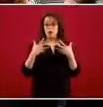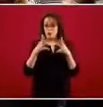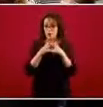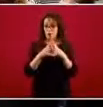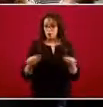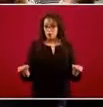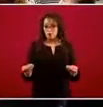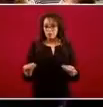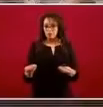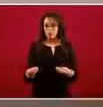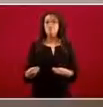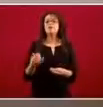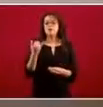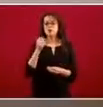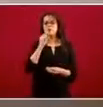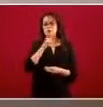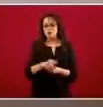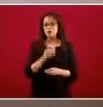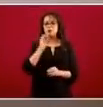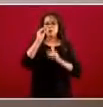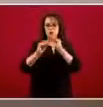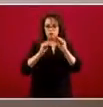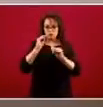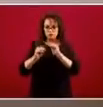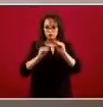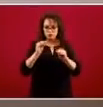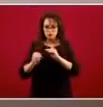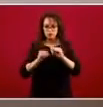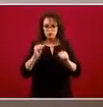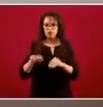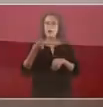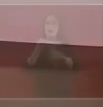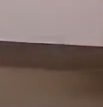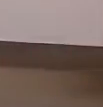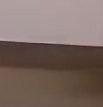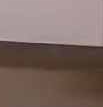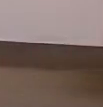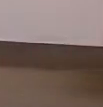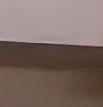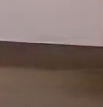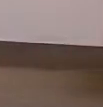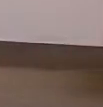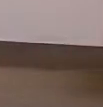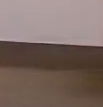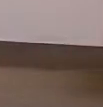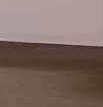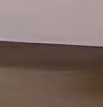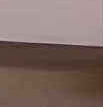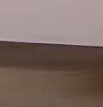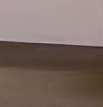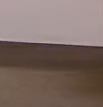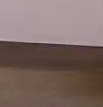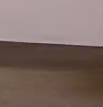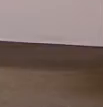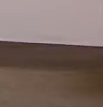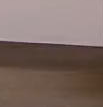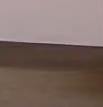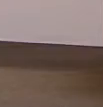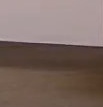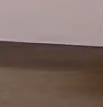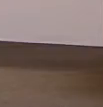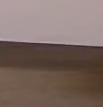have made modifications to the online databases and communication system. And these databases